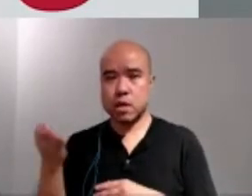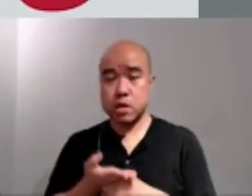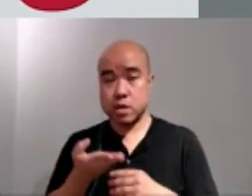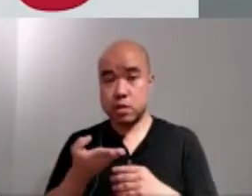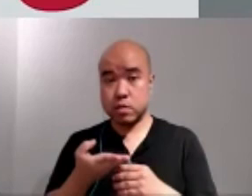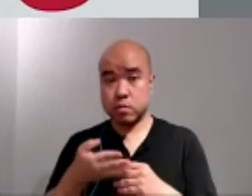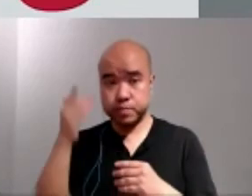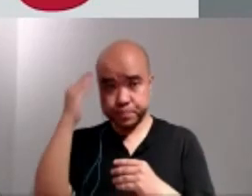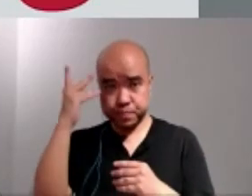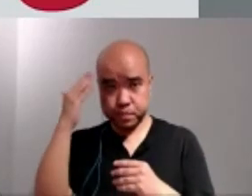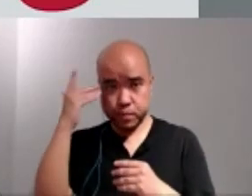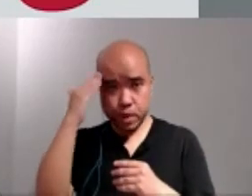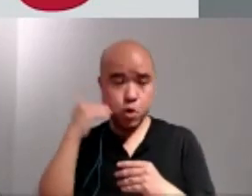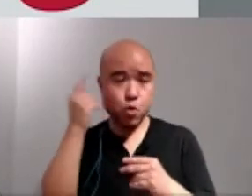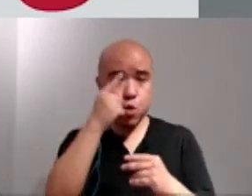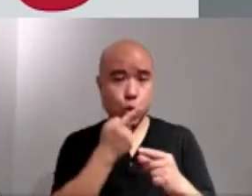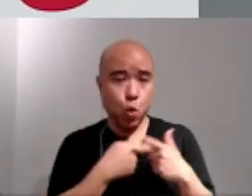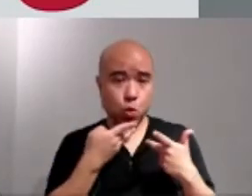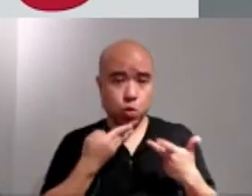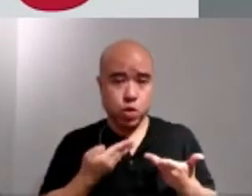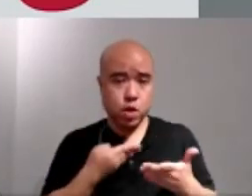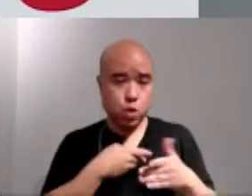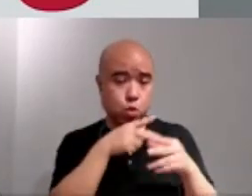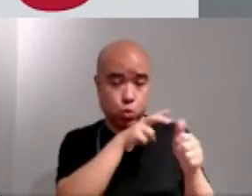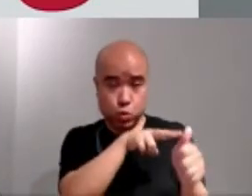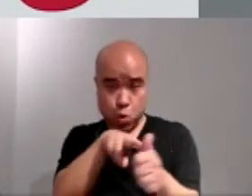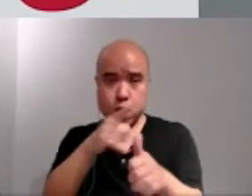the social sector. Especially we have four